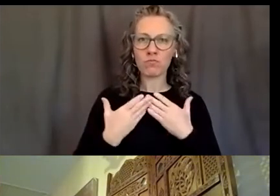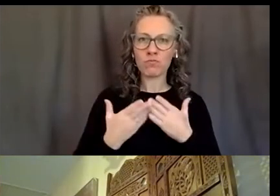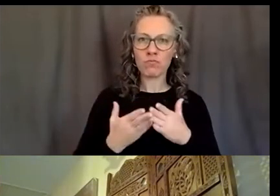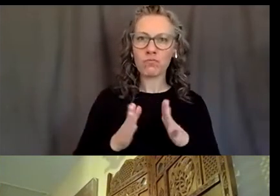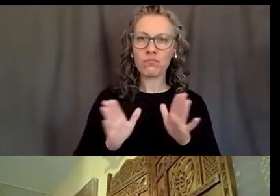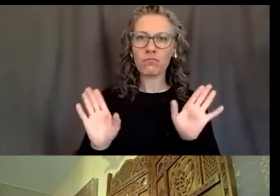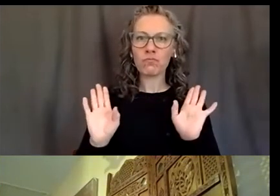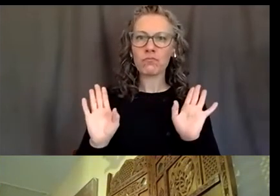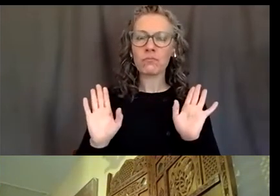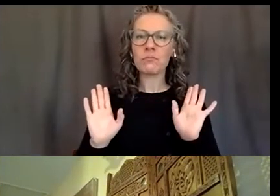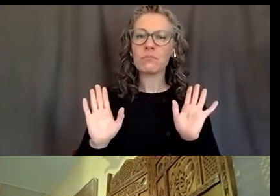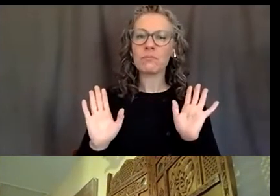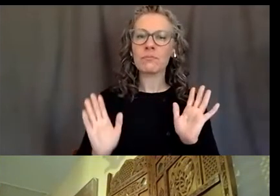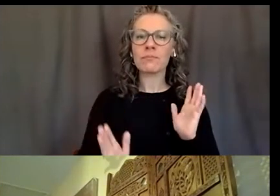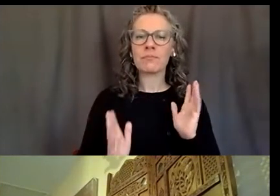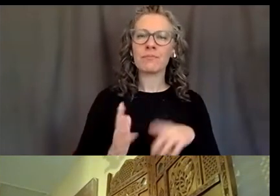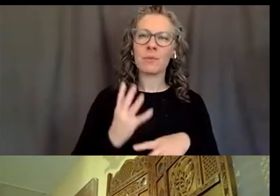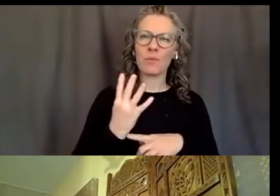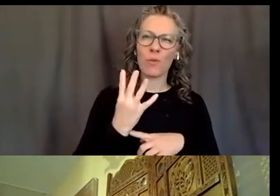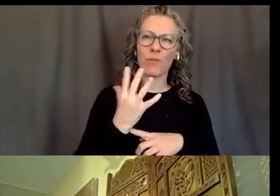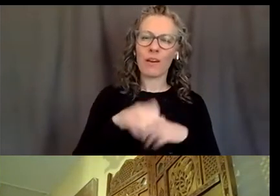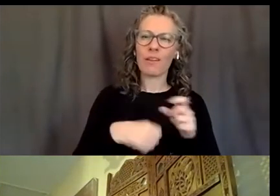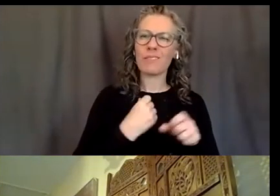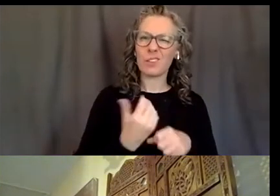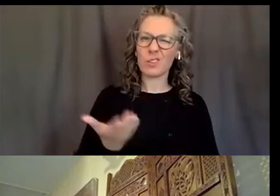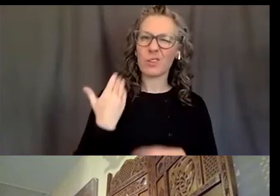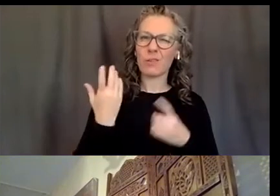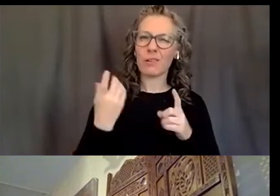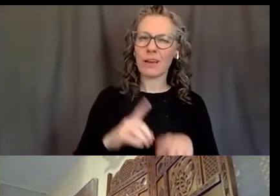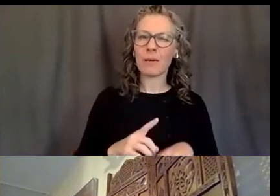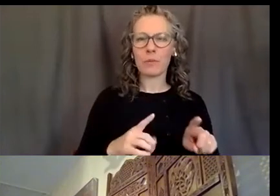Yeah. it was maybe 4 or 5 years ago, and I feel like